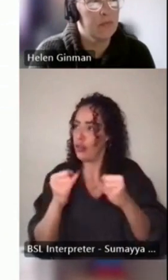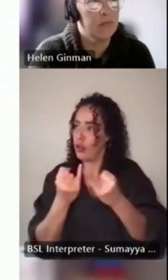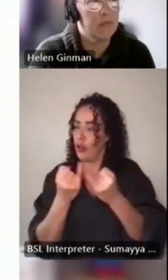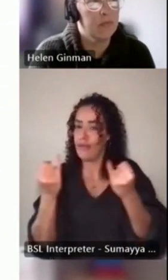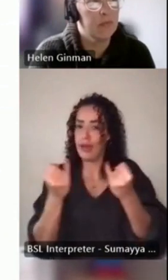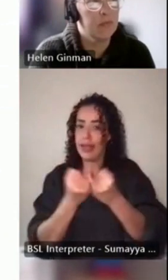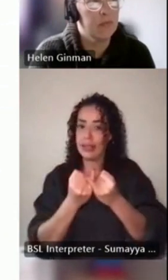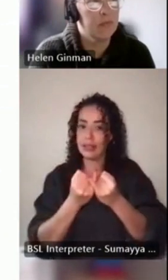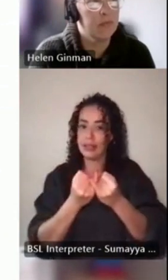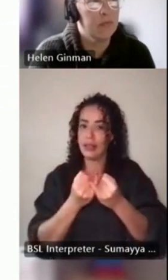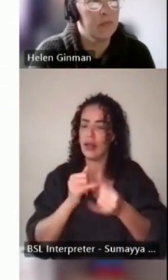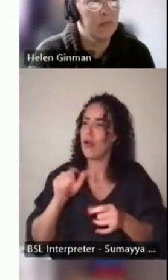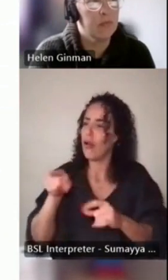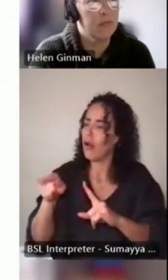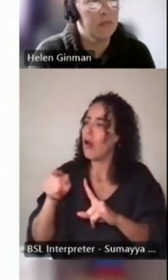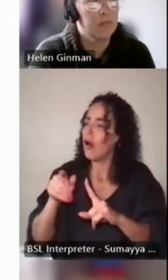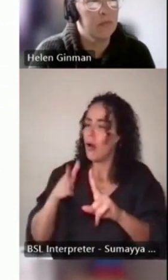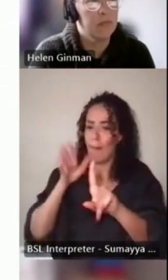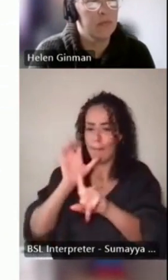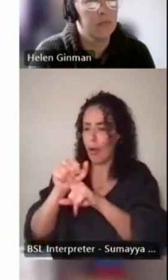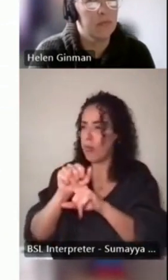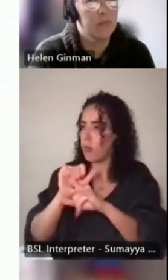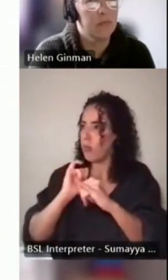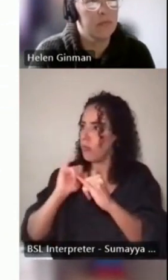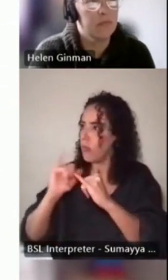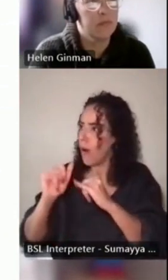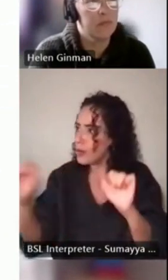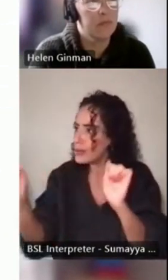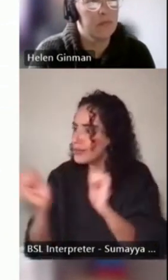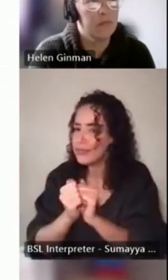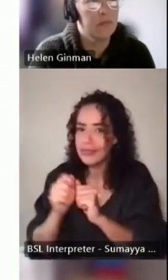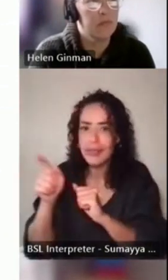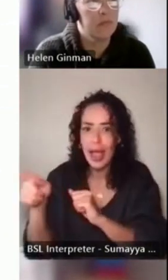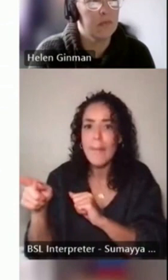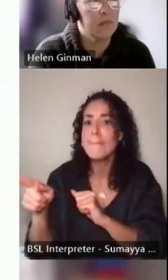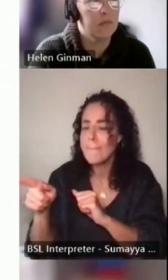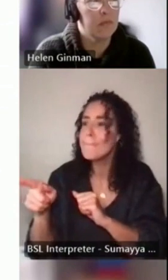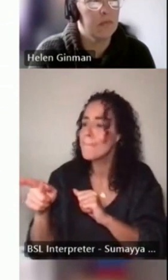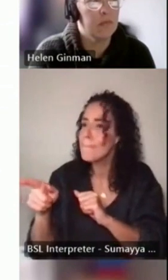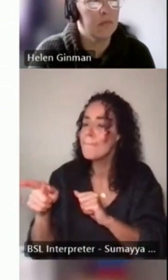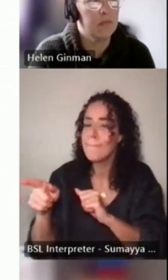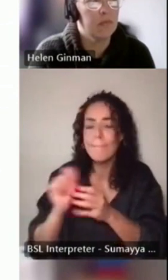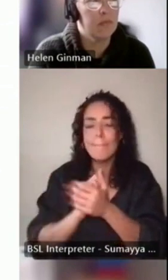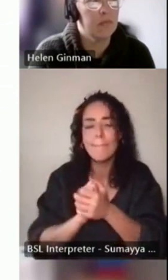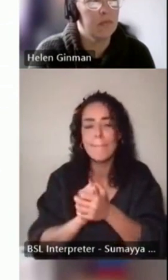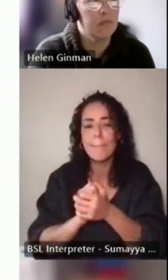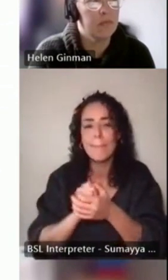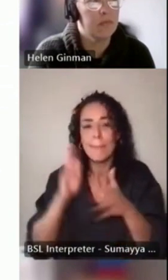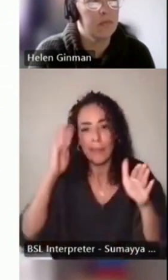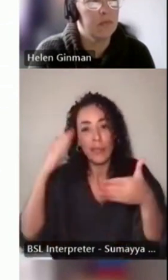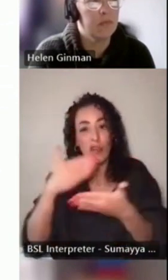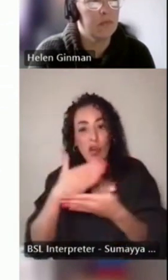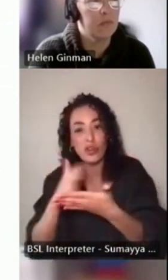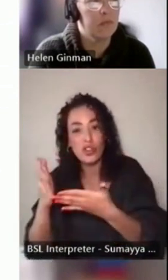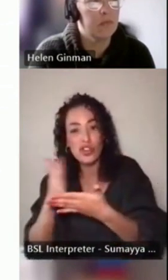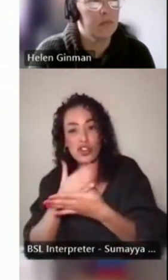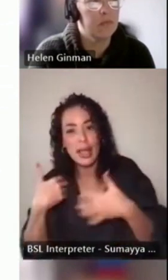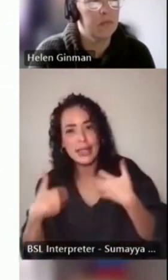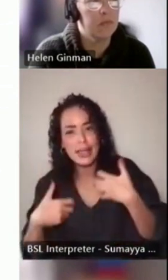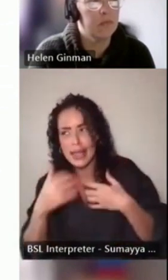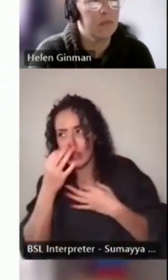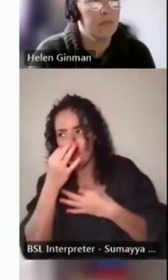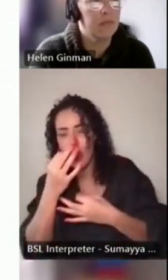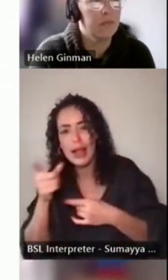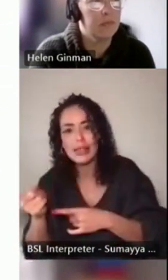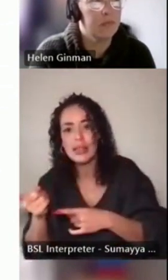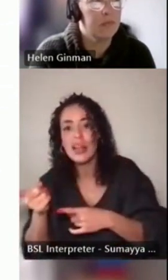areas of common ground. So identify areas of agreement or common ground, focusing on shared interests can provide the foundation for